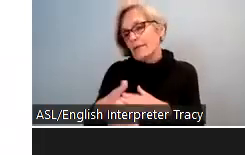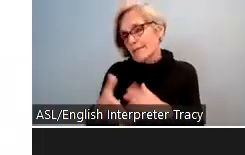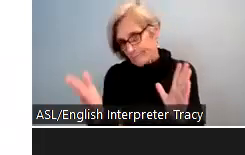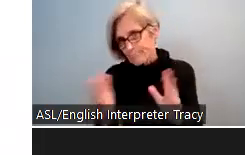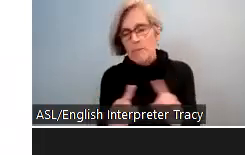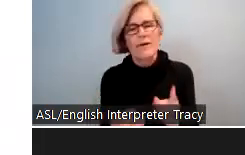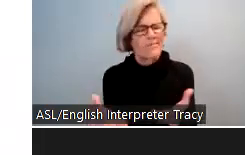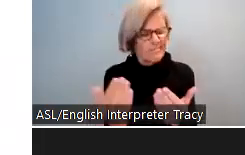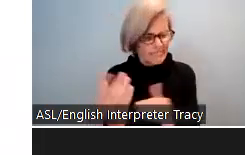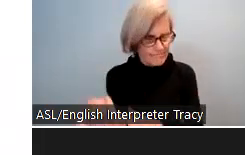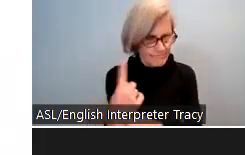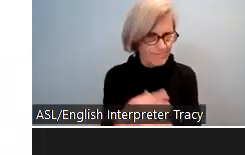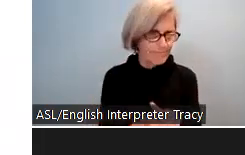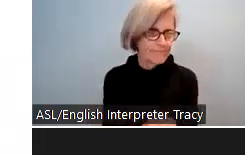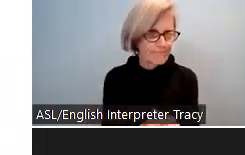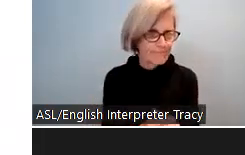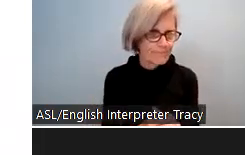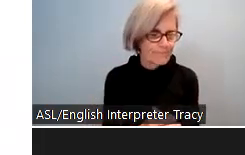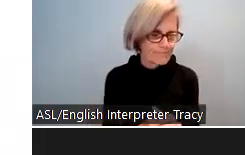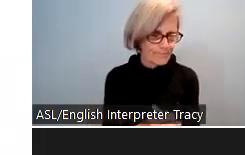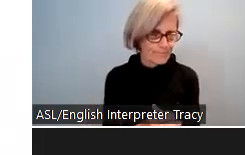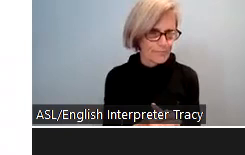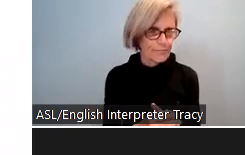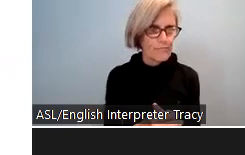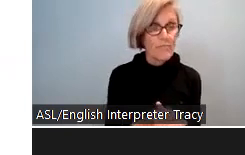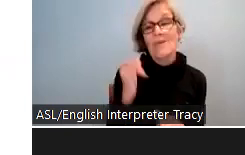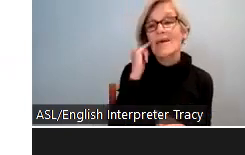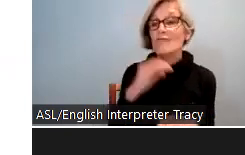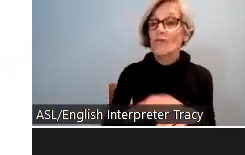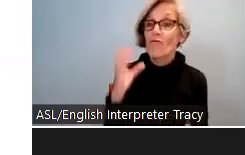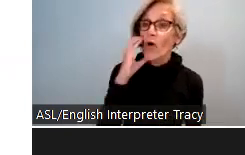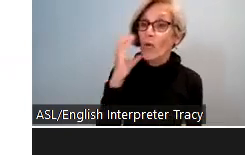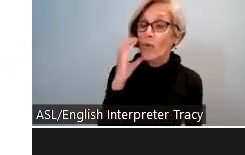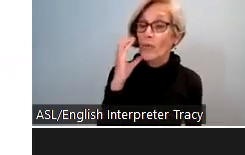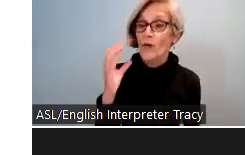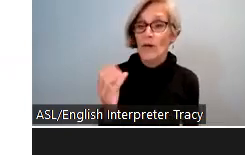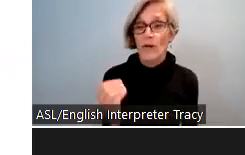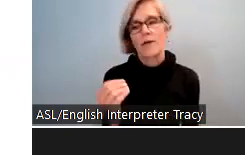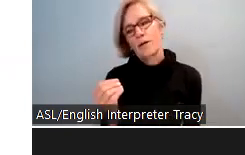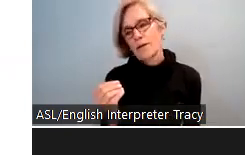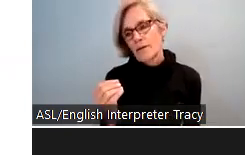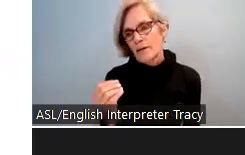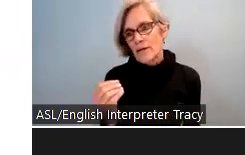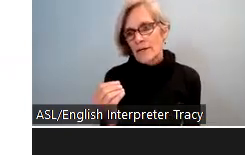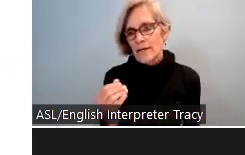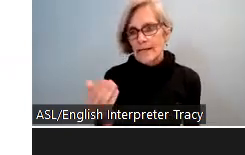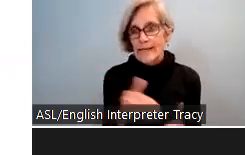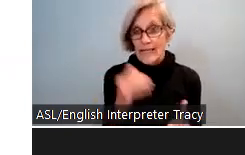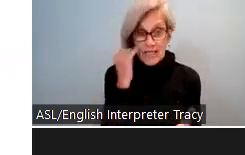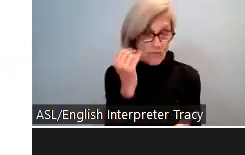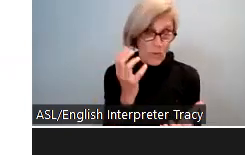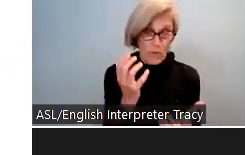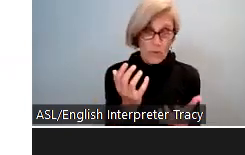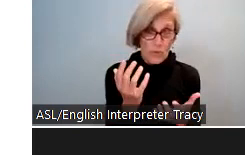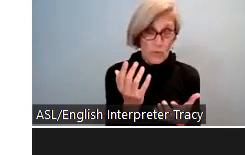Press star 9 when using the phone. And again, if you want to hold off until asking your